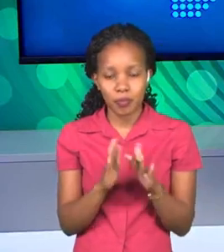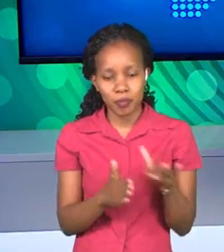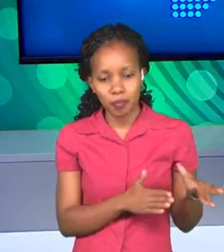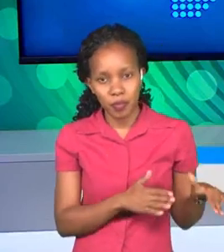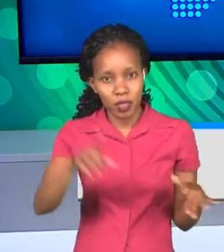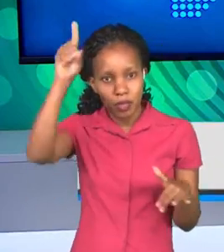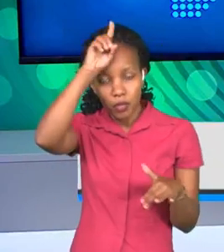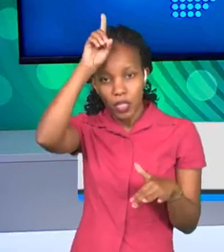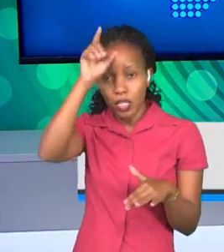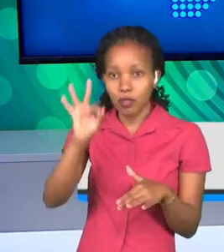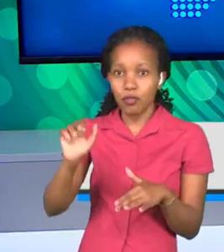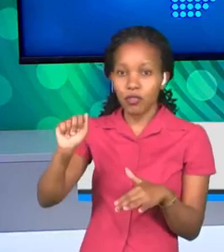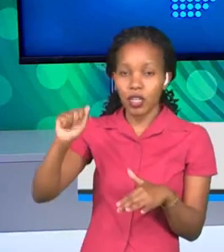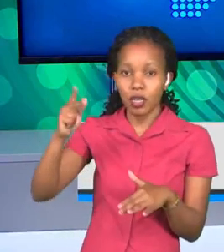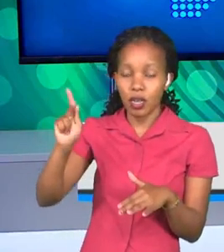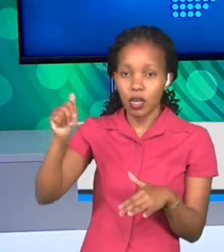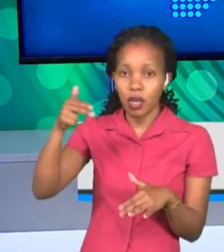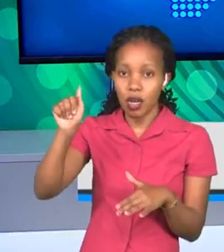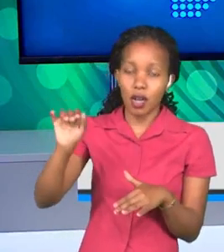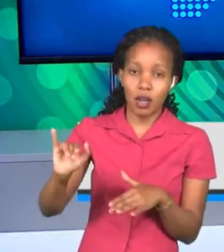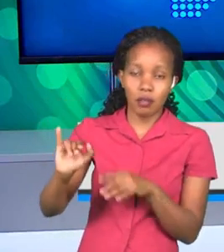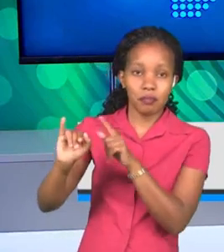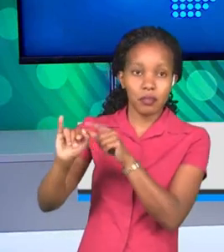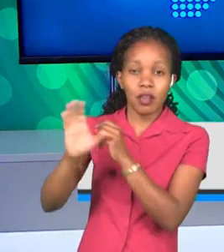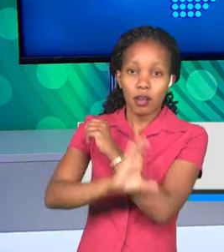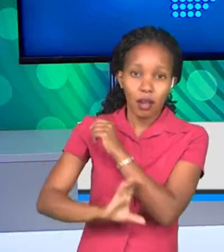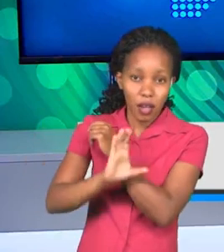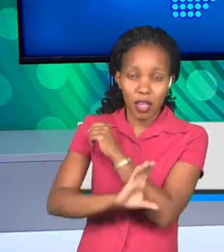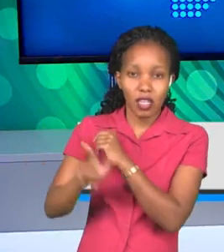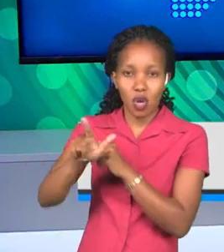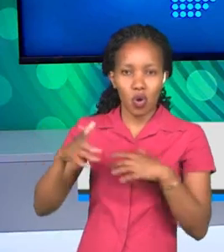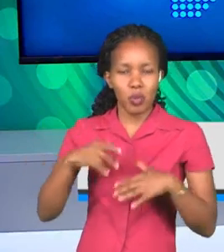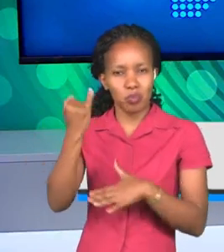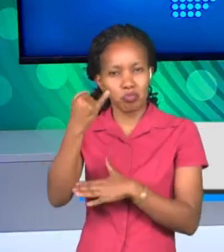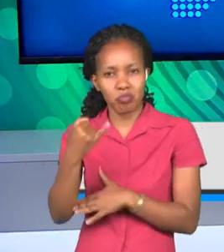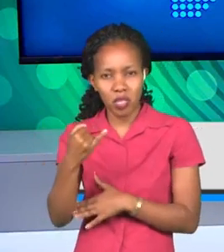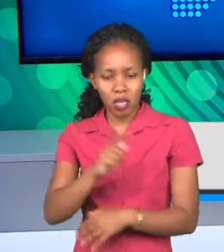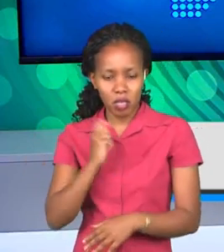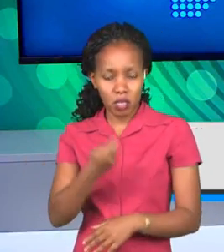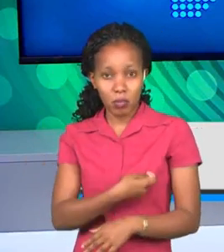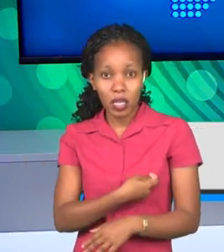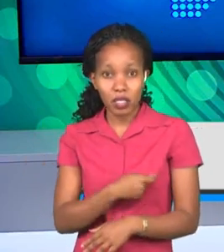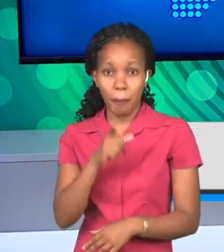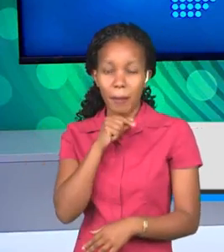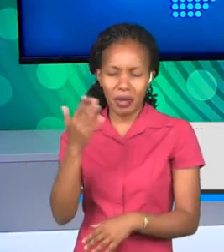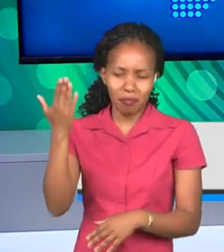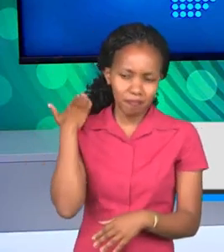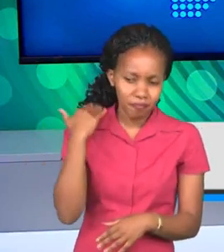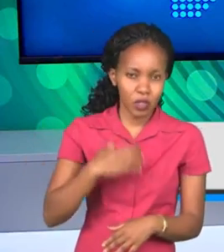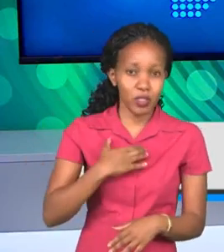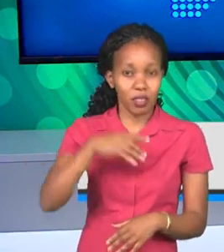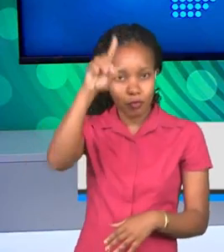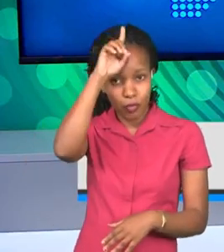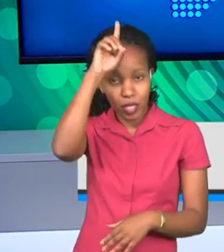village of Fakaha in northern Ivory Coast, local artisans swear that Spanish artist Pablo Picasso visited the